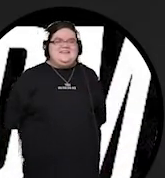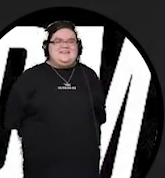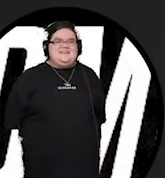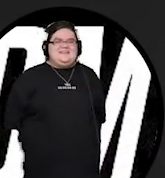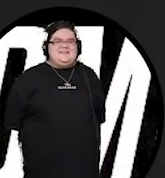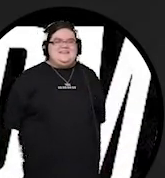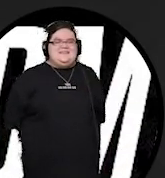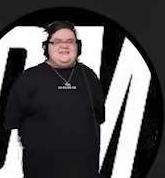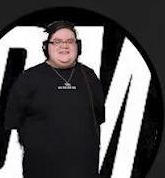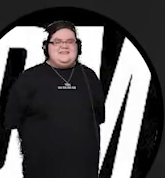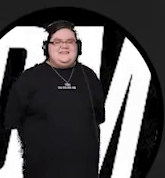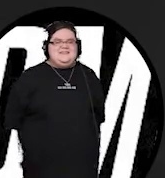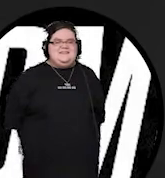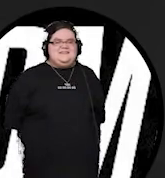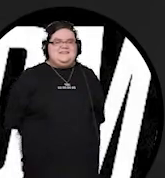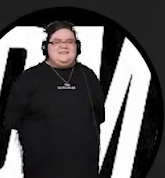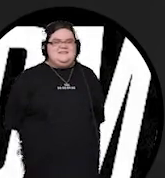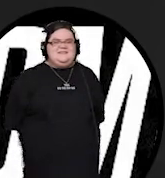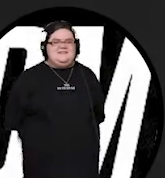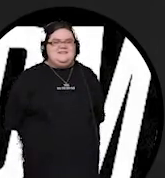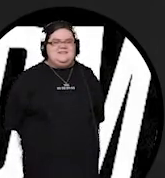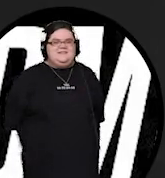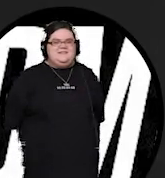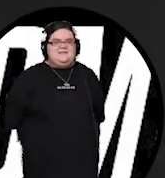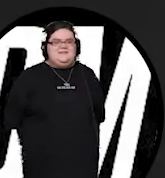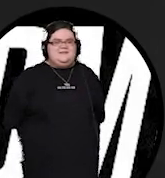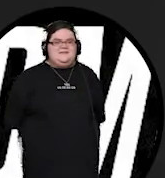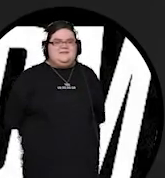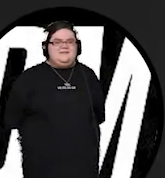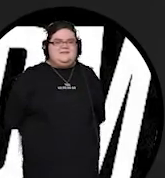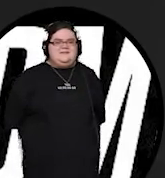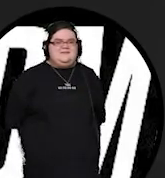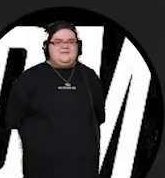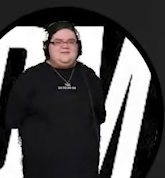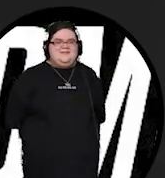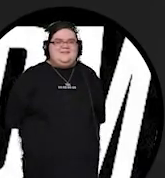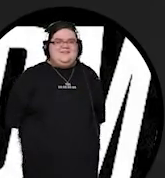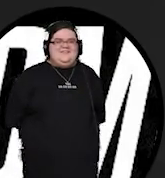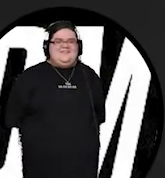Josh. It just doesn't happen in Asia that I've been to.